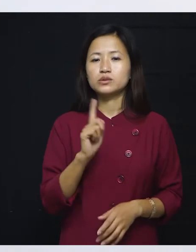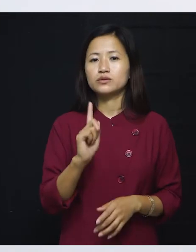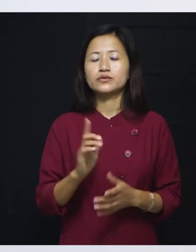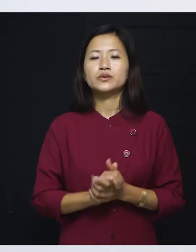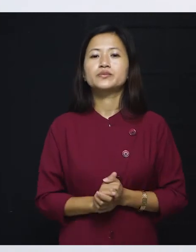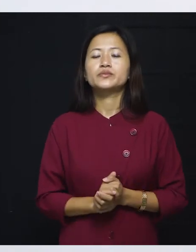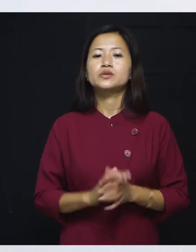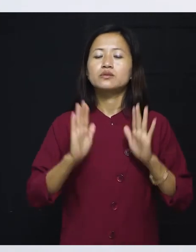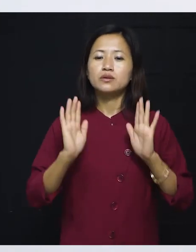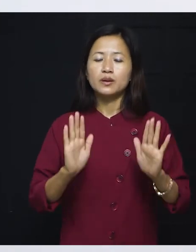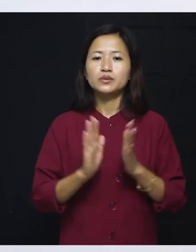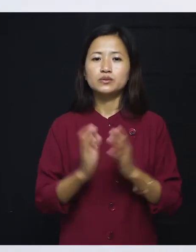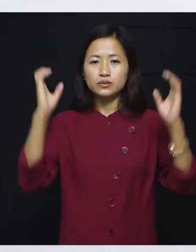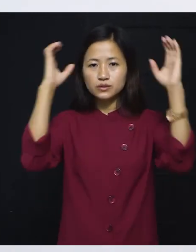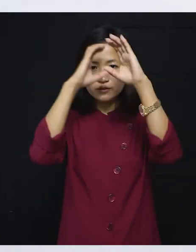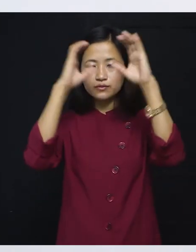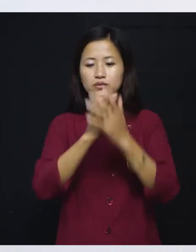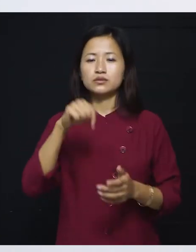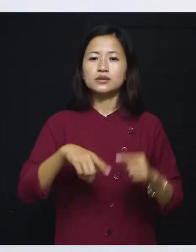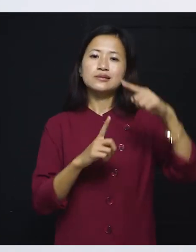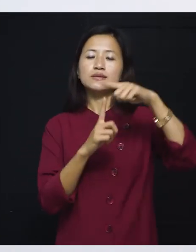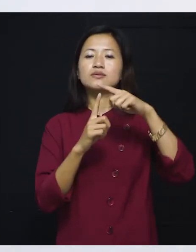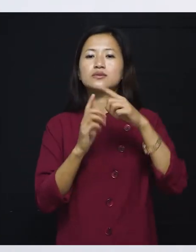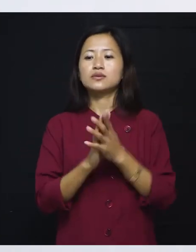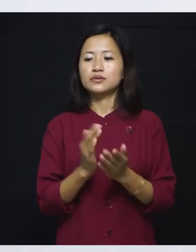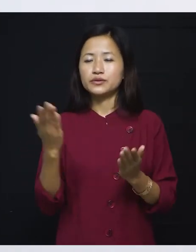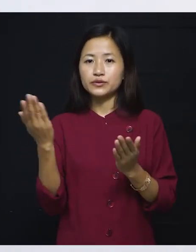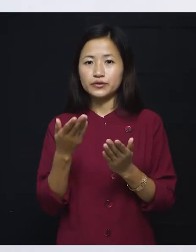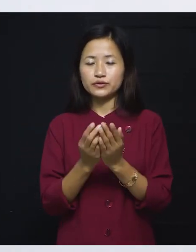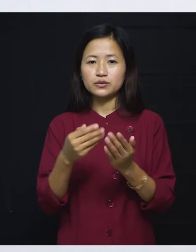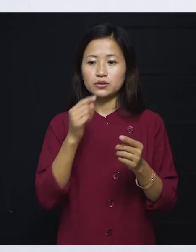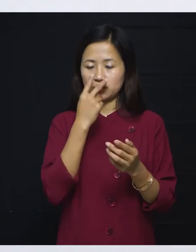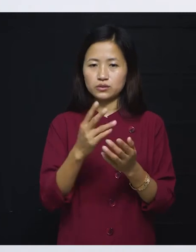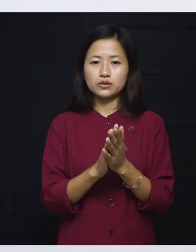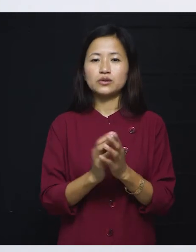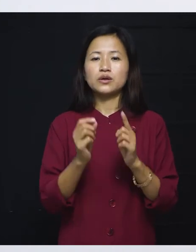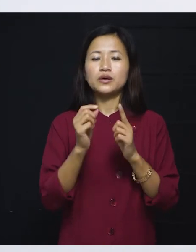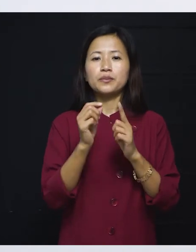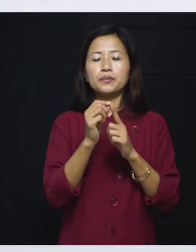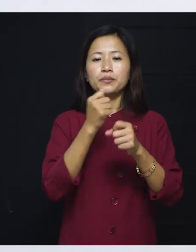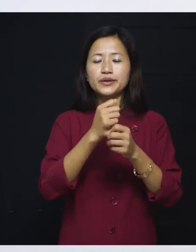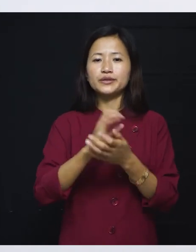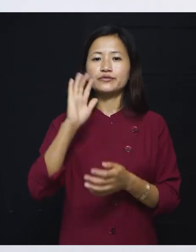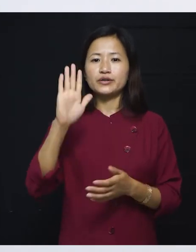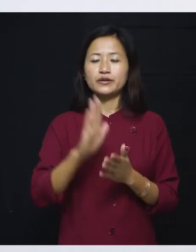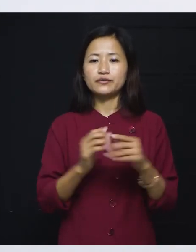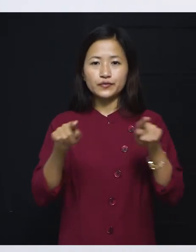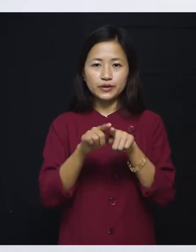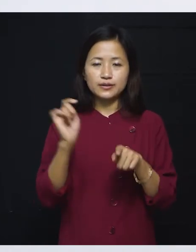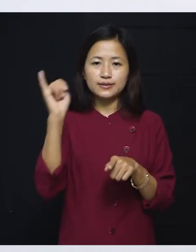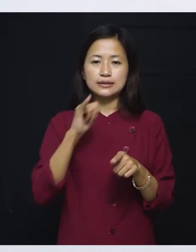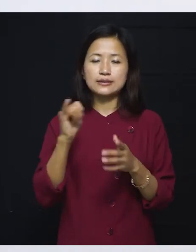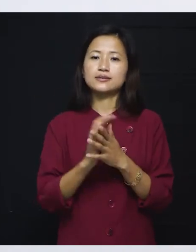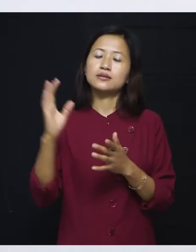all you happen to be confused with this topic, please refer to your page number 5 and 6 again. And the explanations that I gave